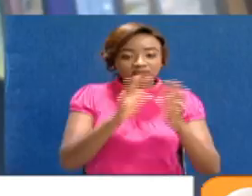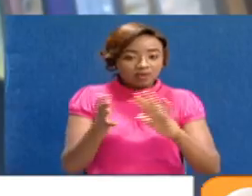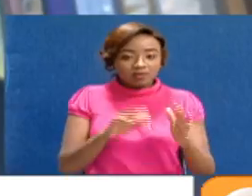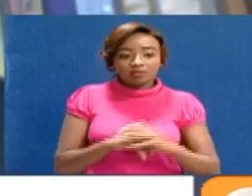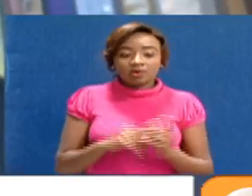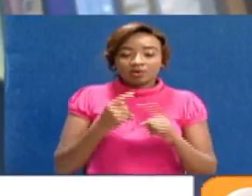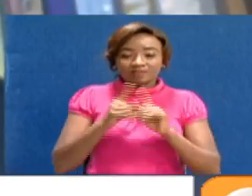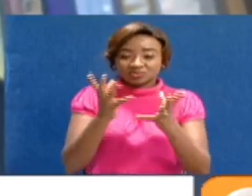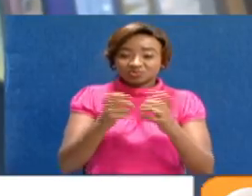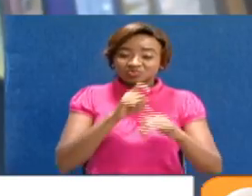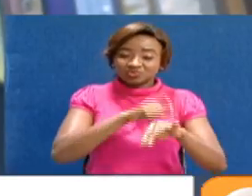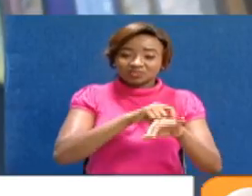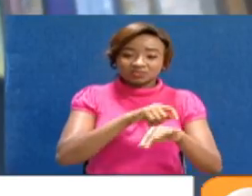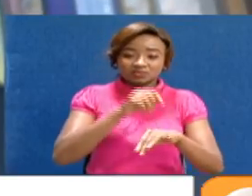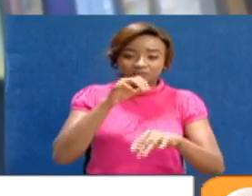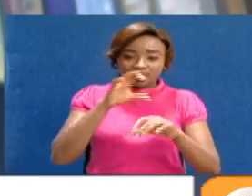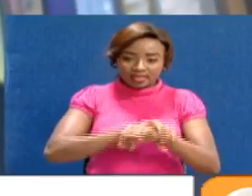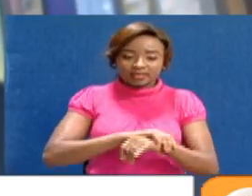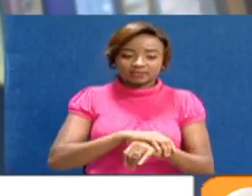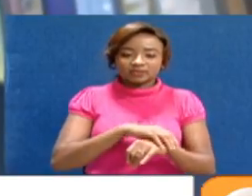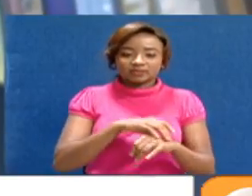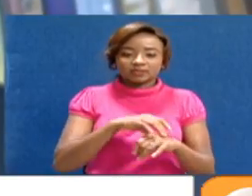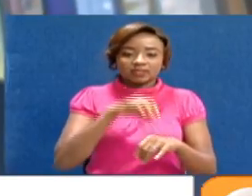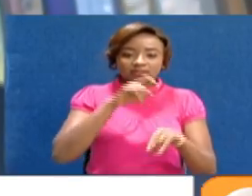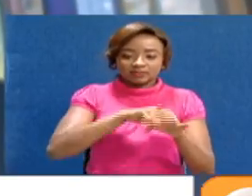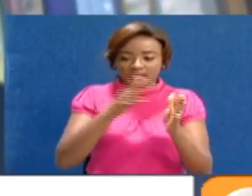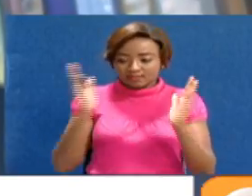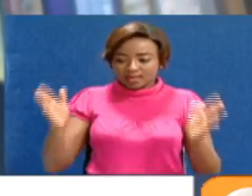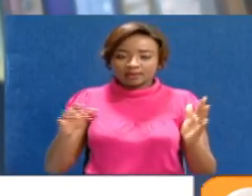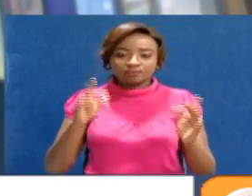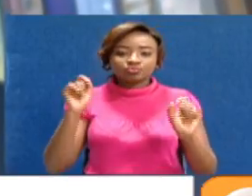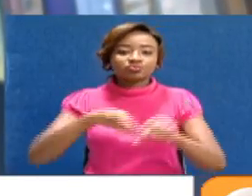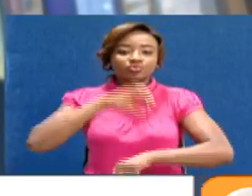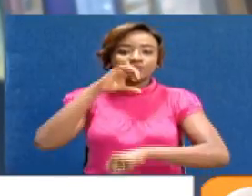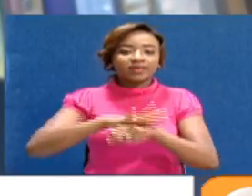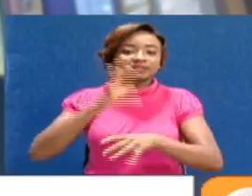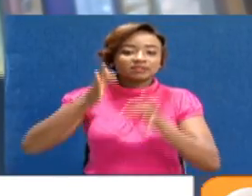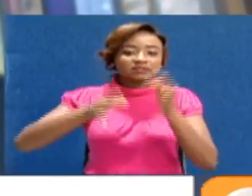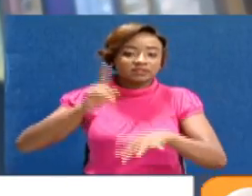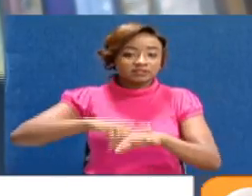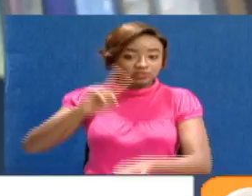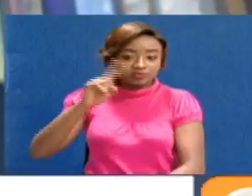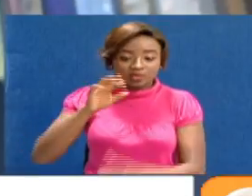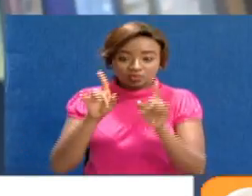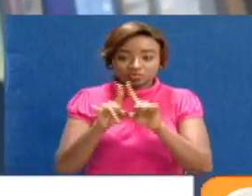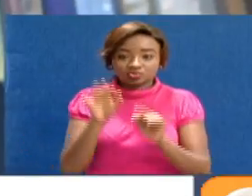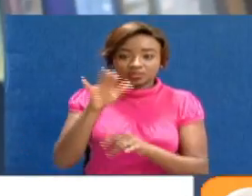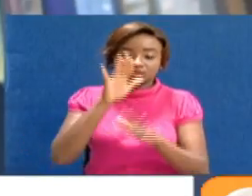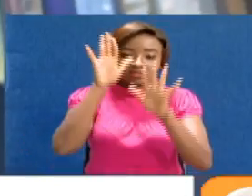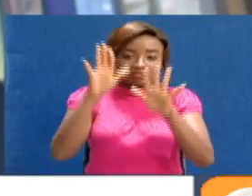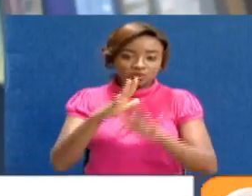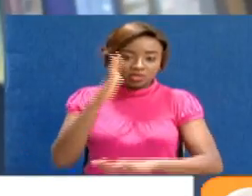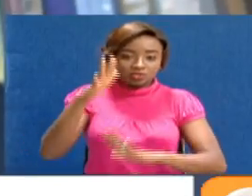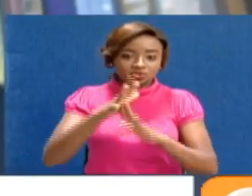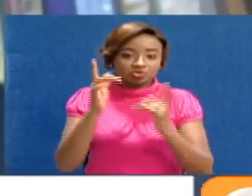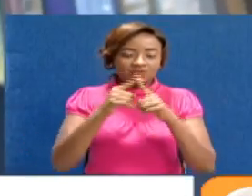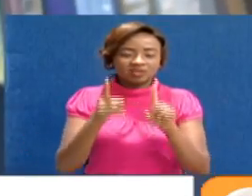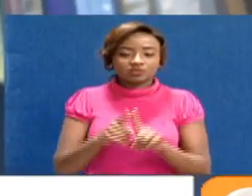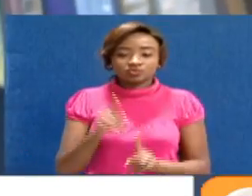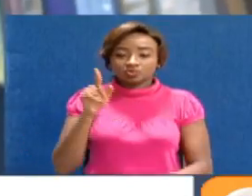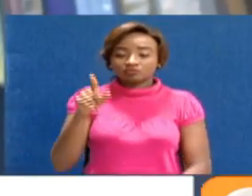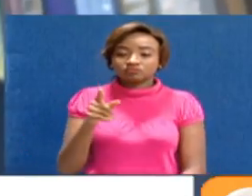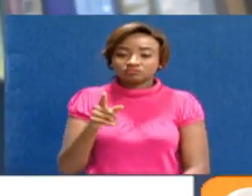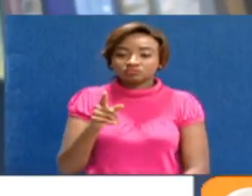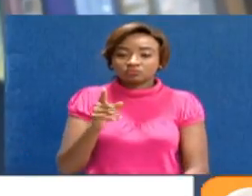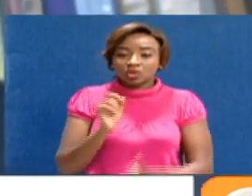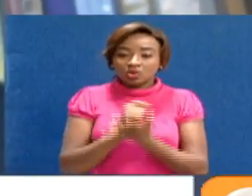get timelines, yeah, and know when Kenyans can expect justice, because that would be important. I think the Auditor General had also said that she's going to be